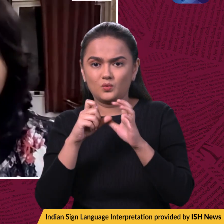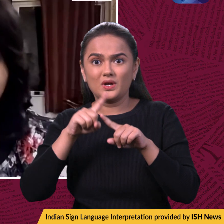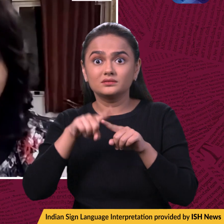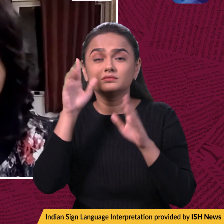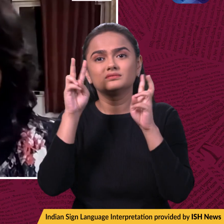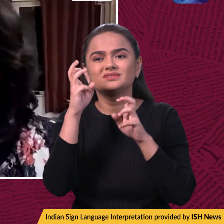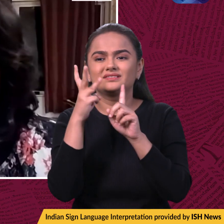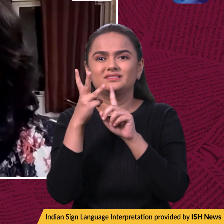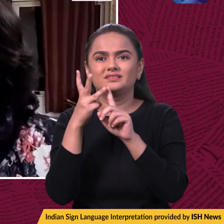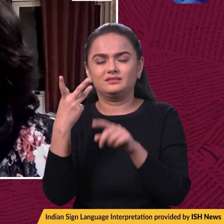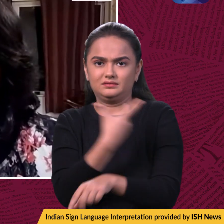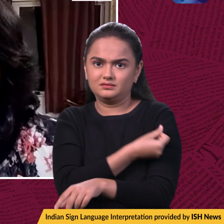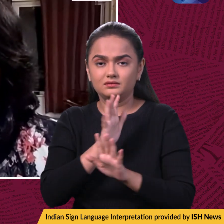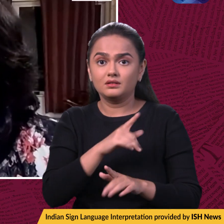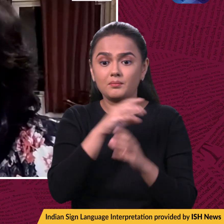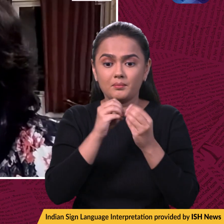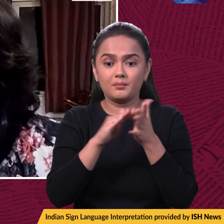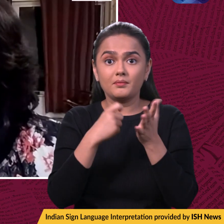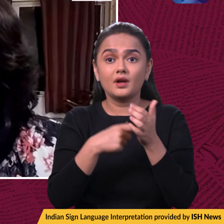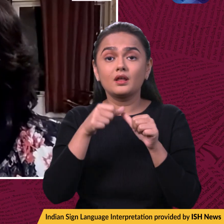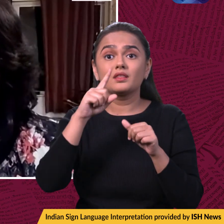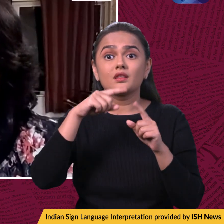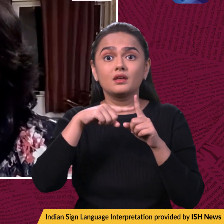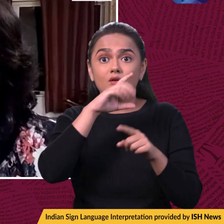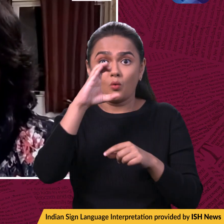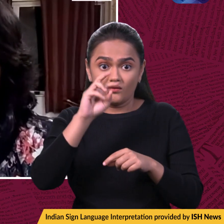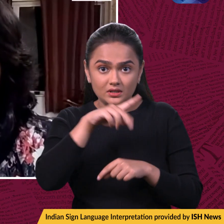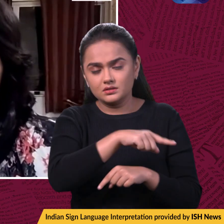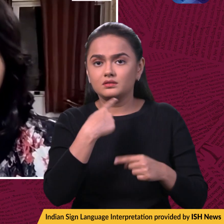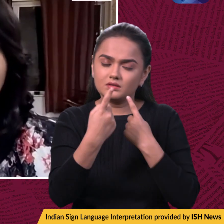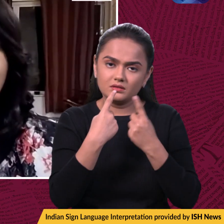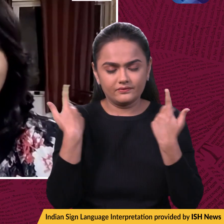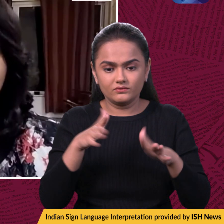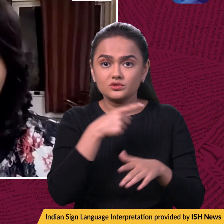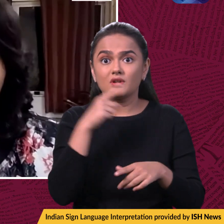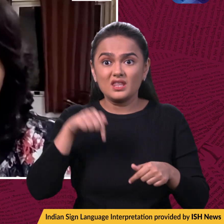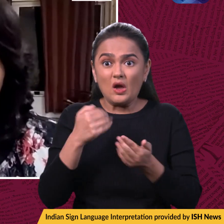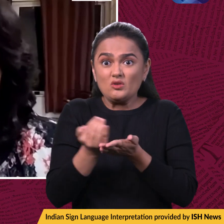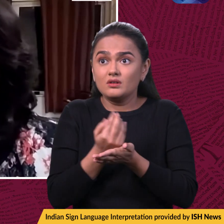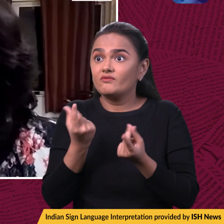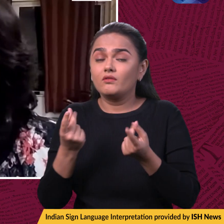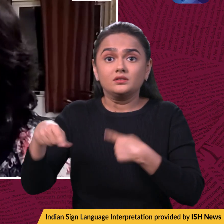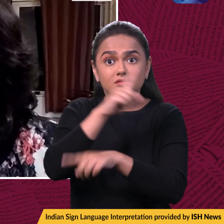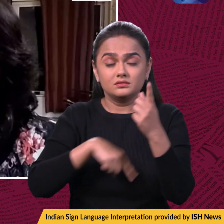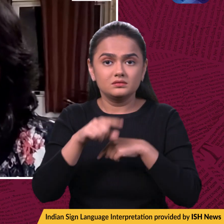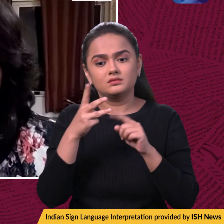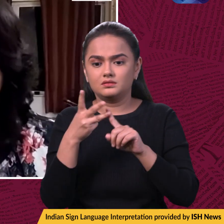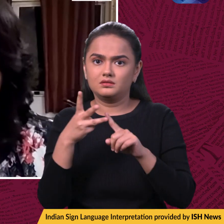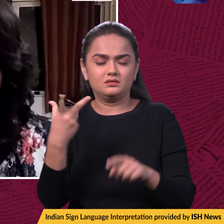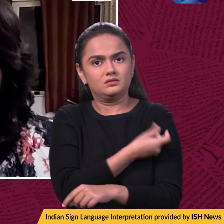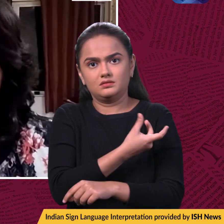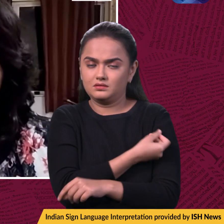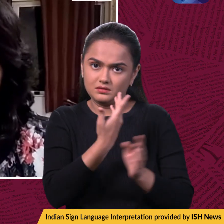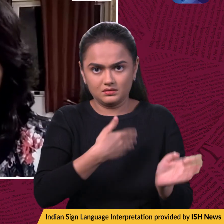as booster shots. Now, Bharat Biotech's Covaxin, for instance, will be administered as precaution doses or